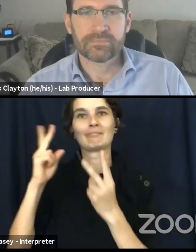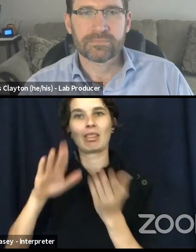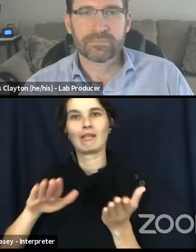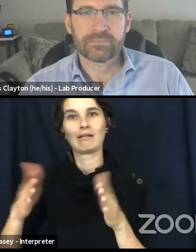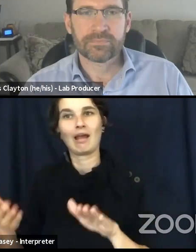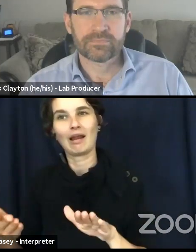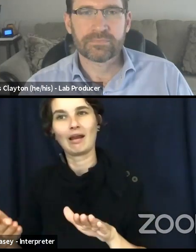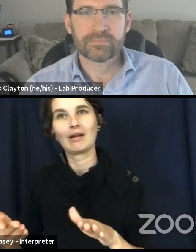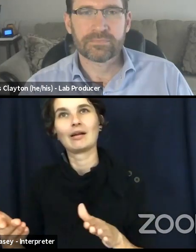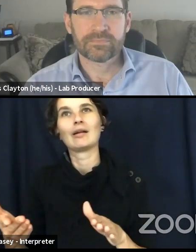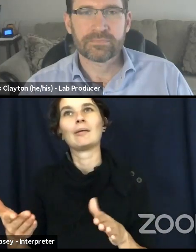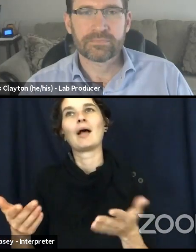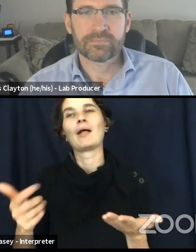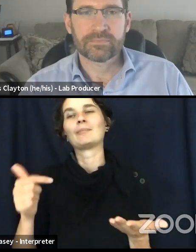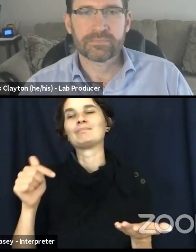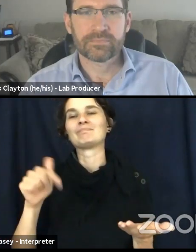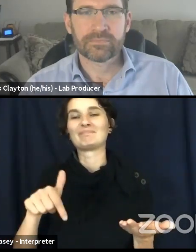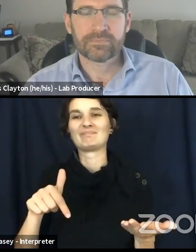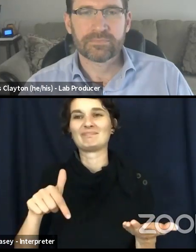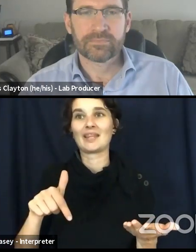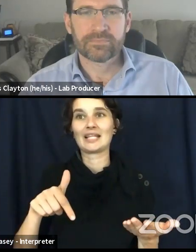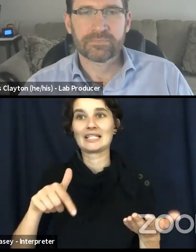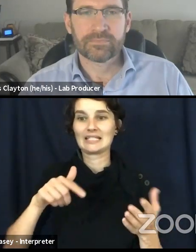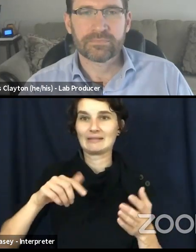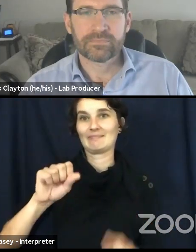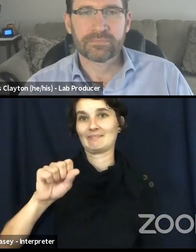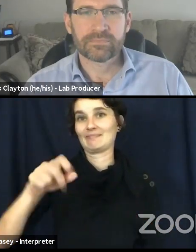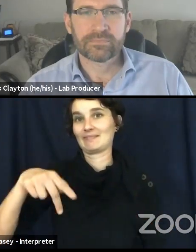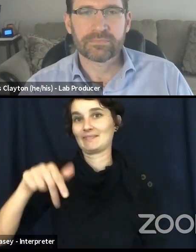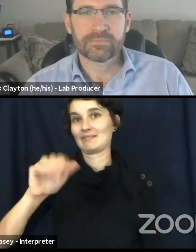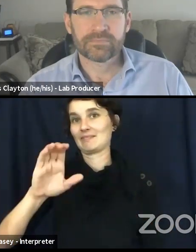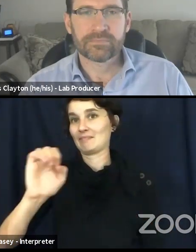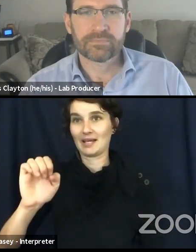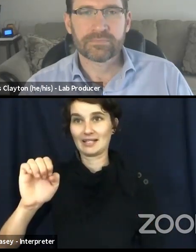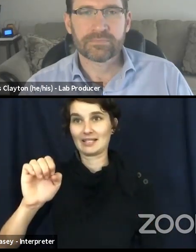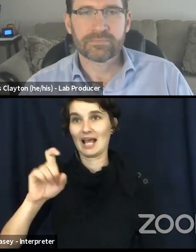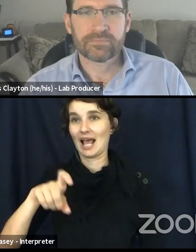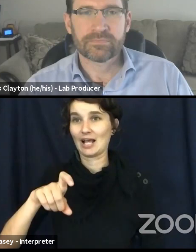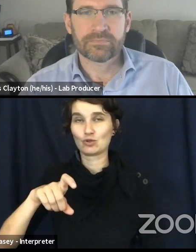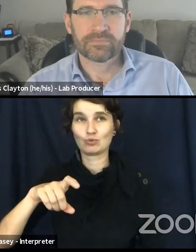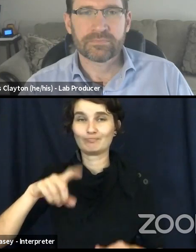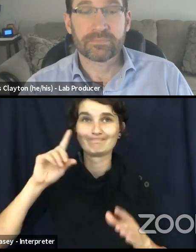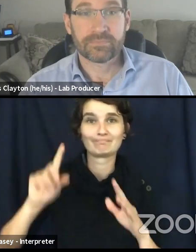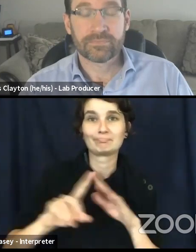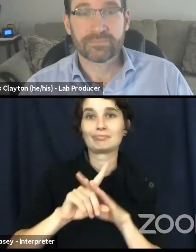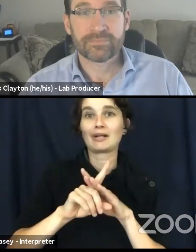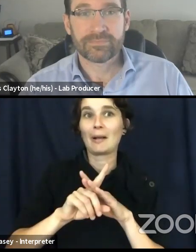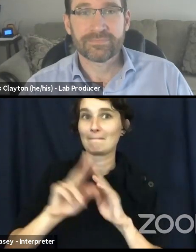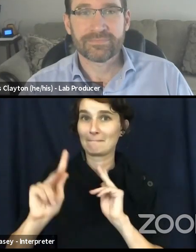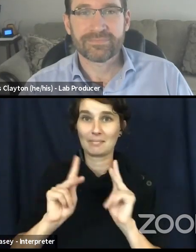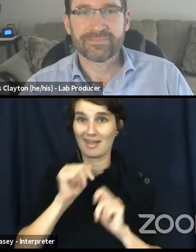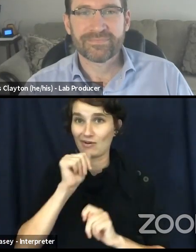that this space has to bring up things that don't exist and people that are not with us,